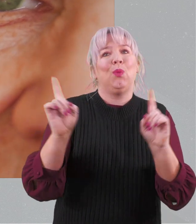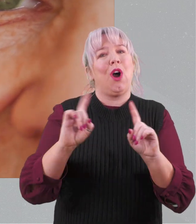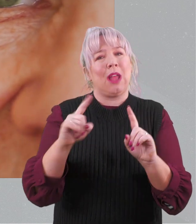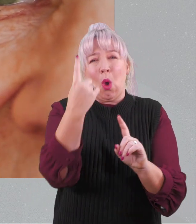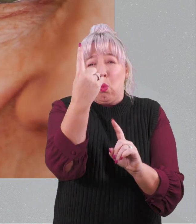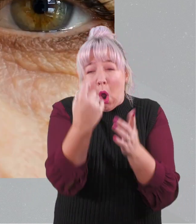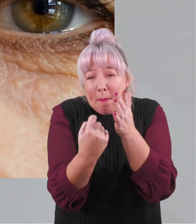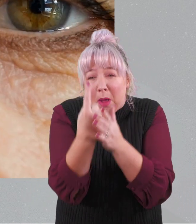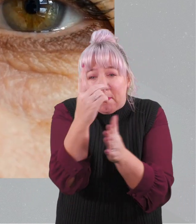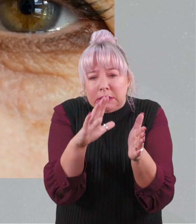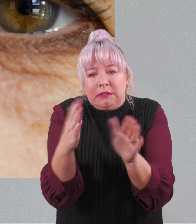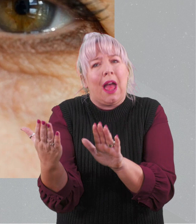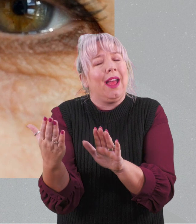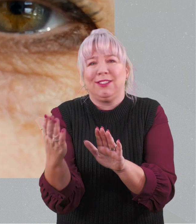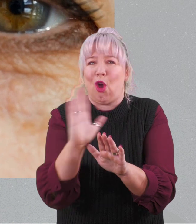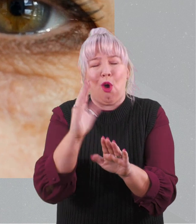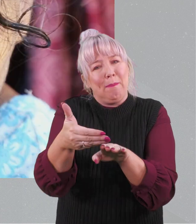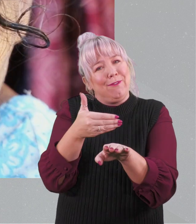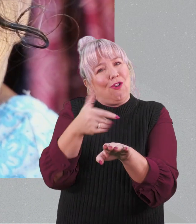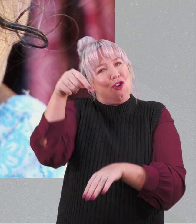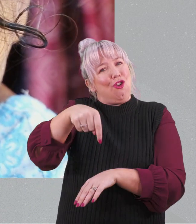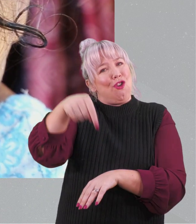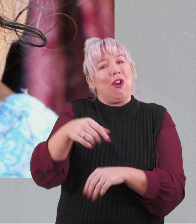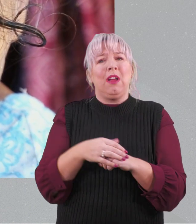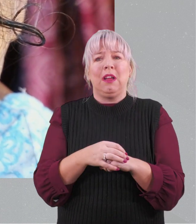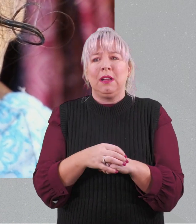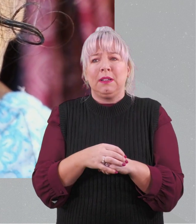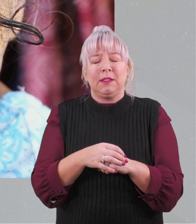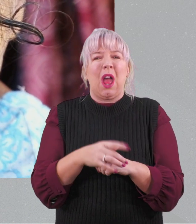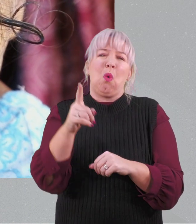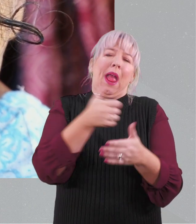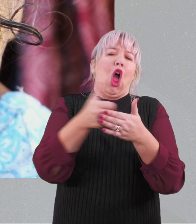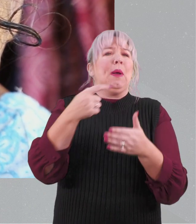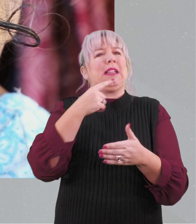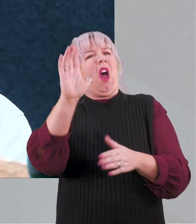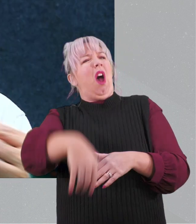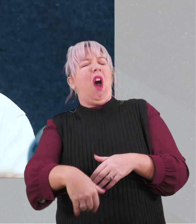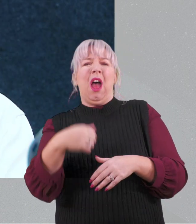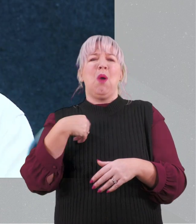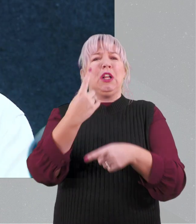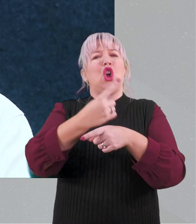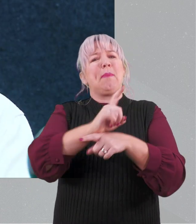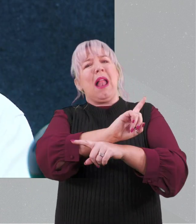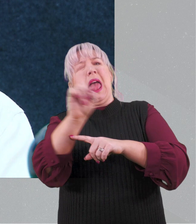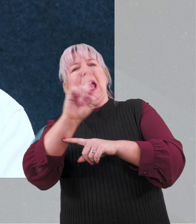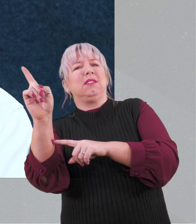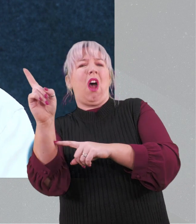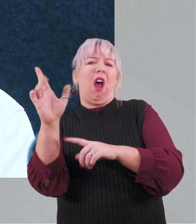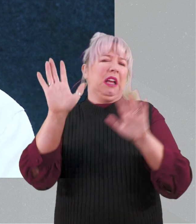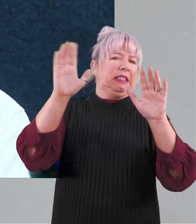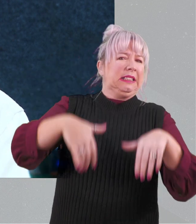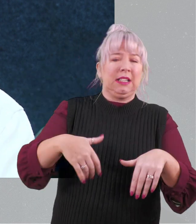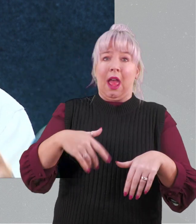than about that one moment of actual death. We'll say wise things like we'll cross the bridge when